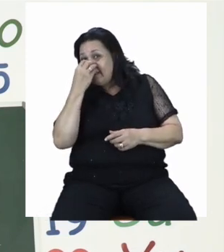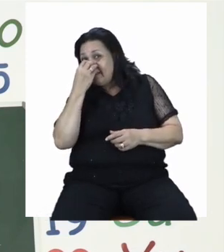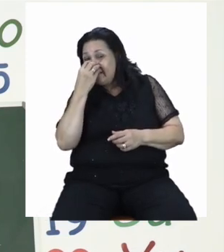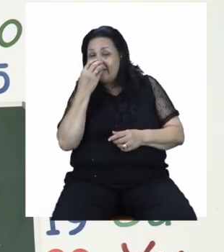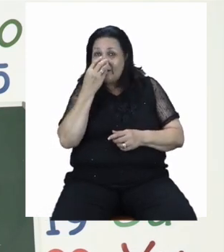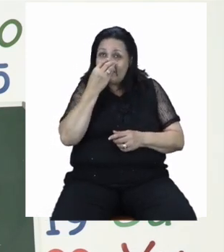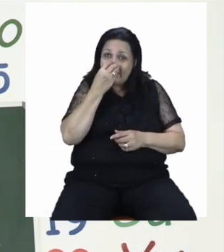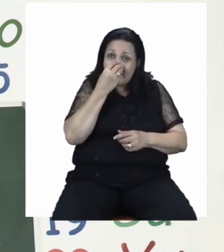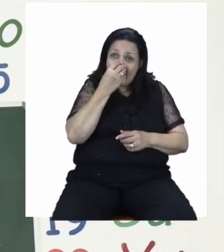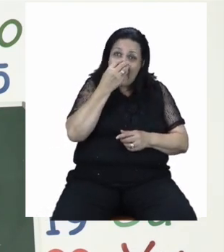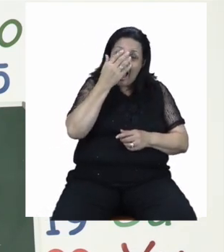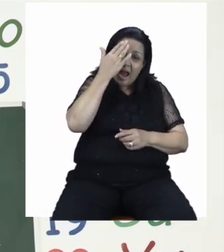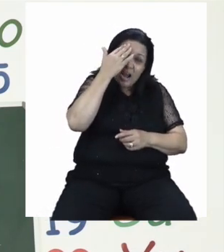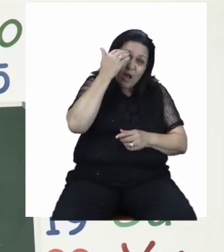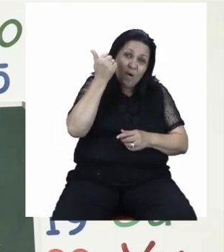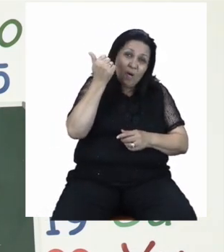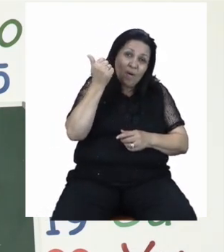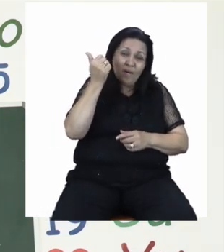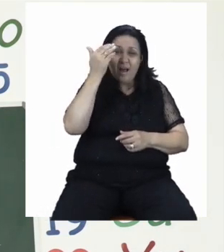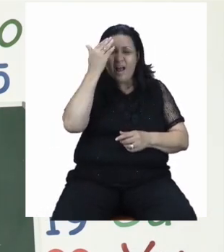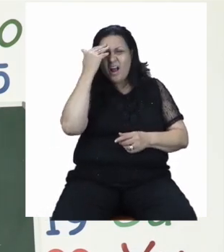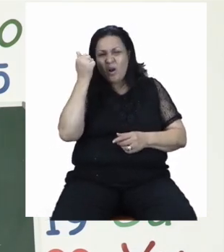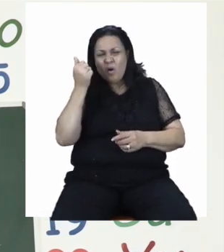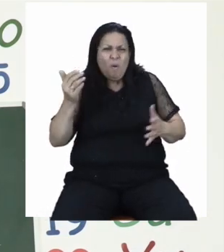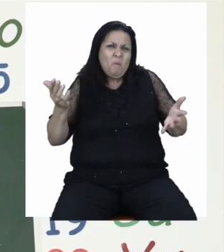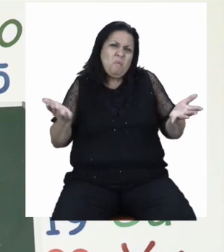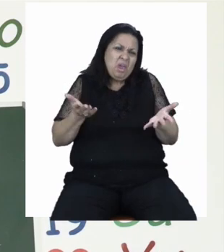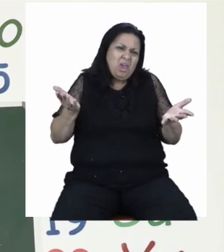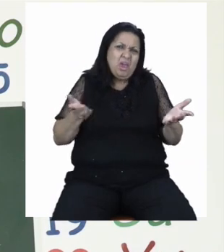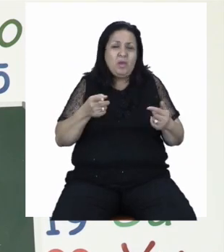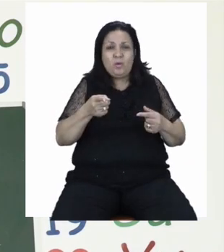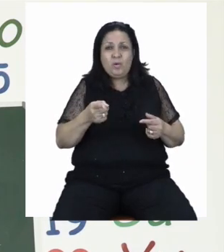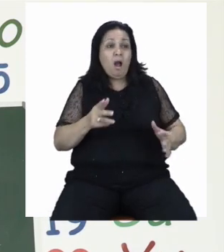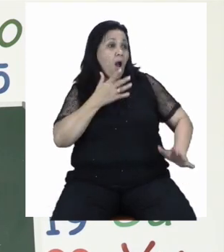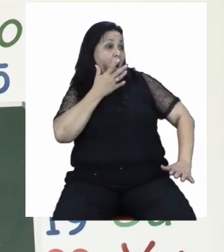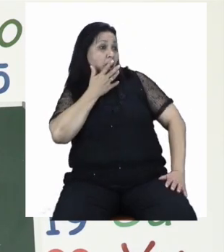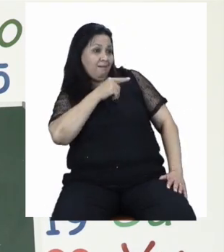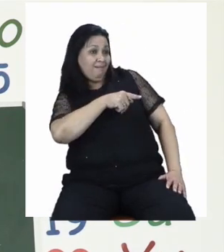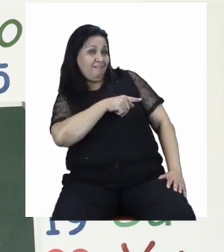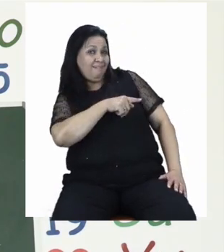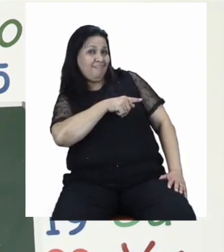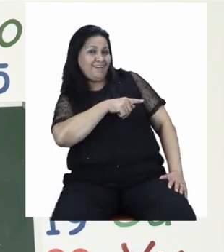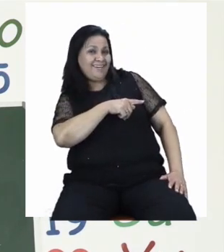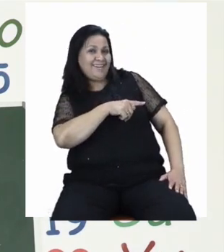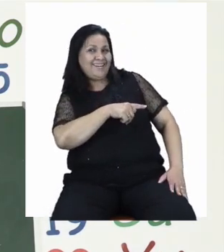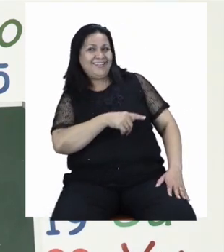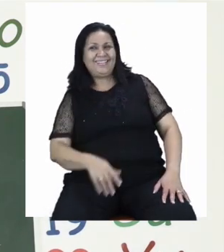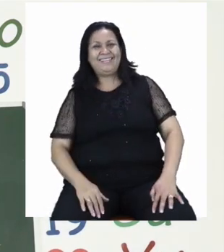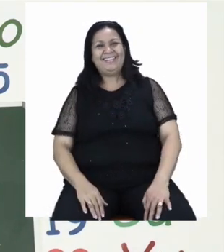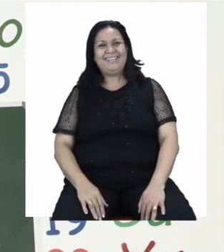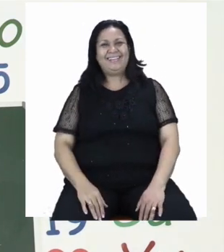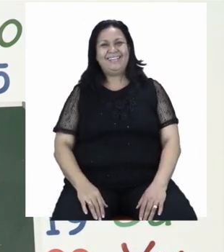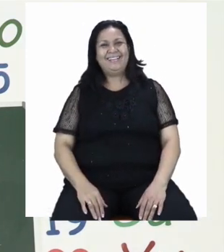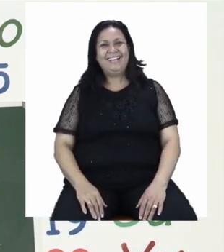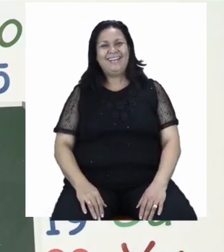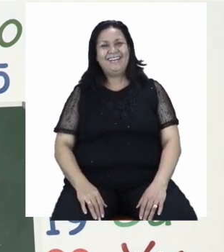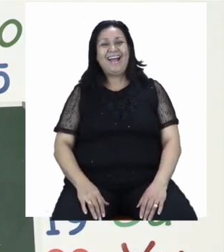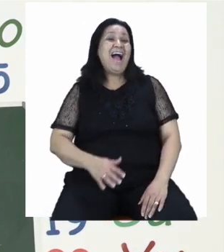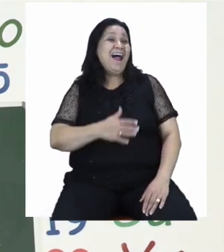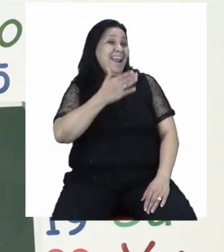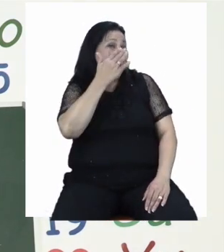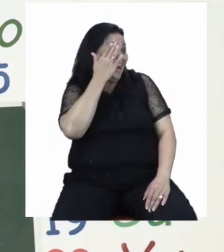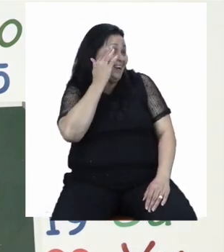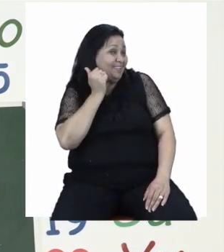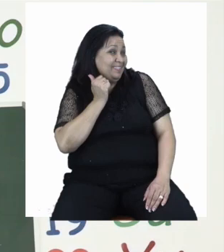Hello, Zacky. Where are you? Oh, there you are, Zacky.